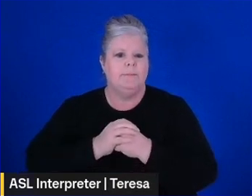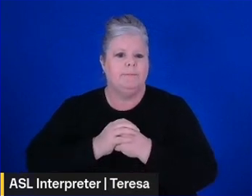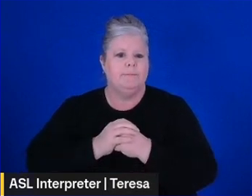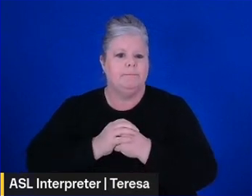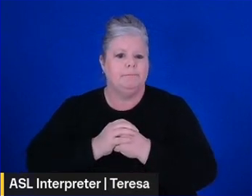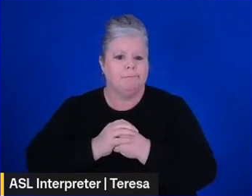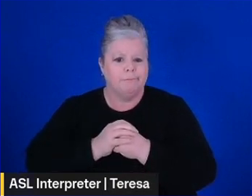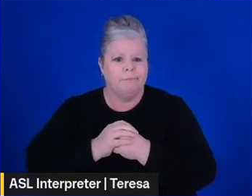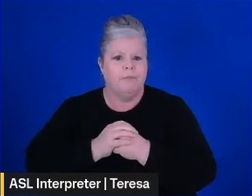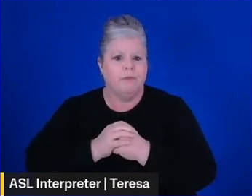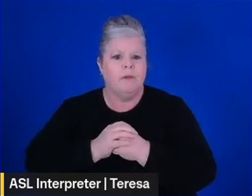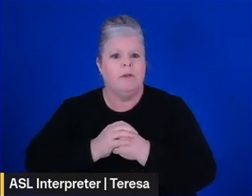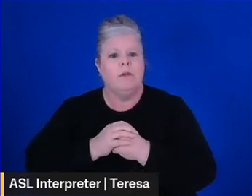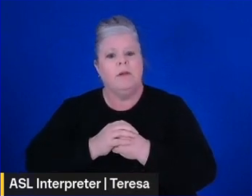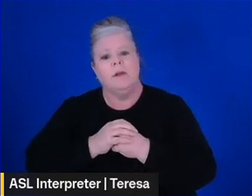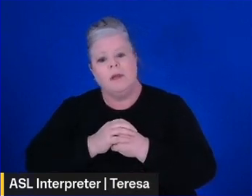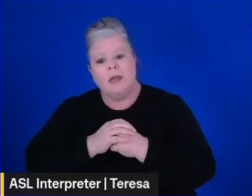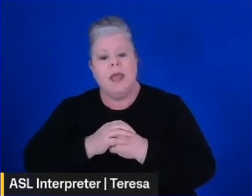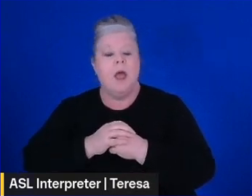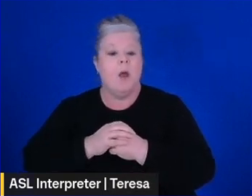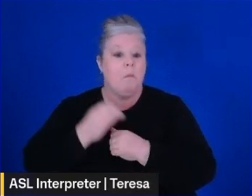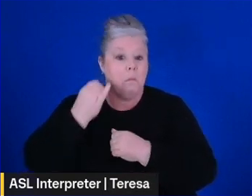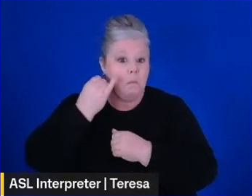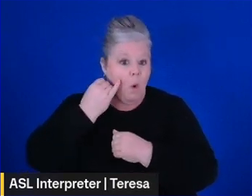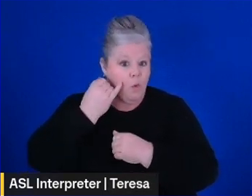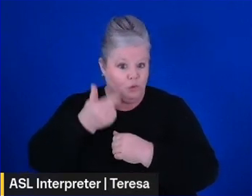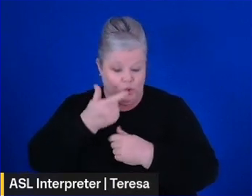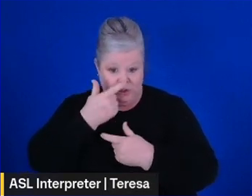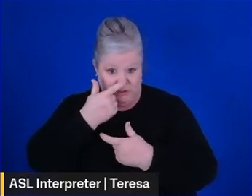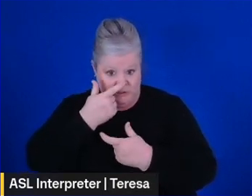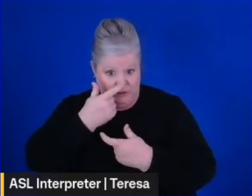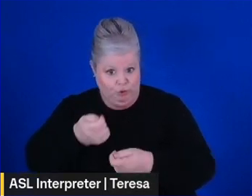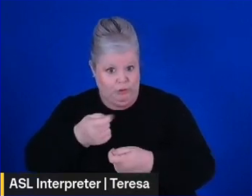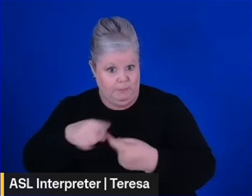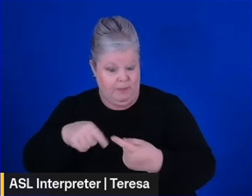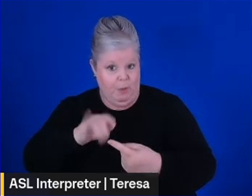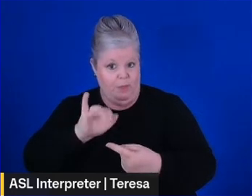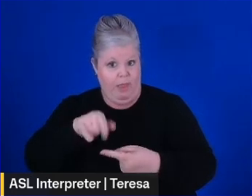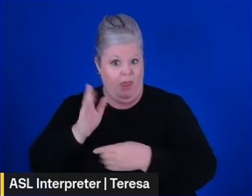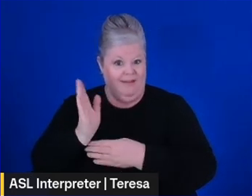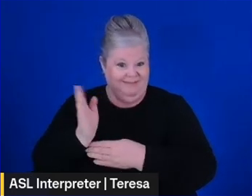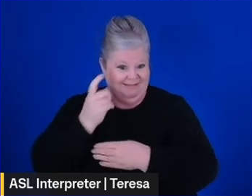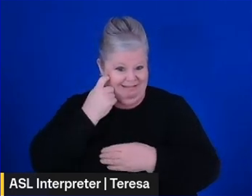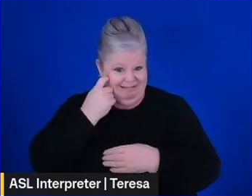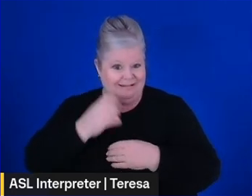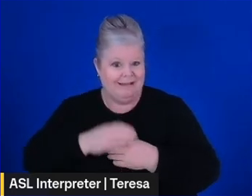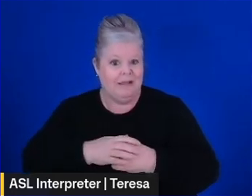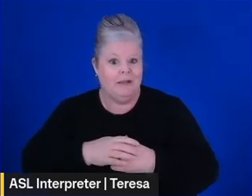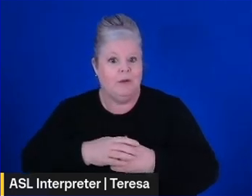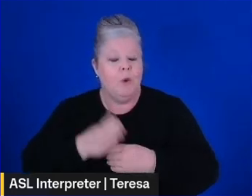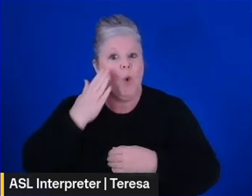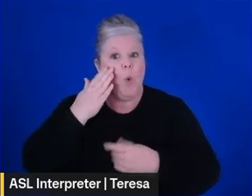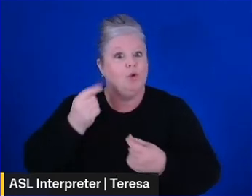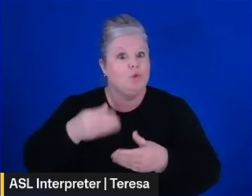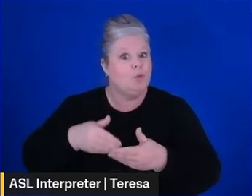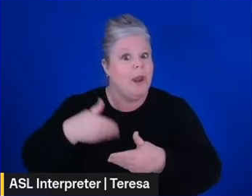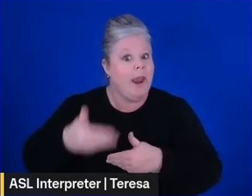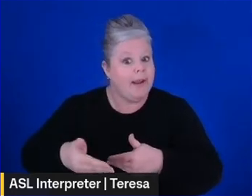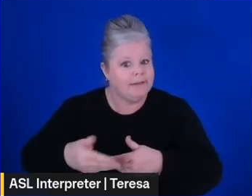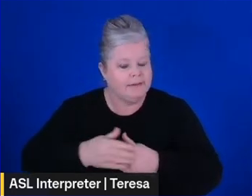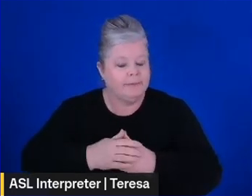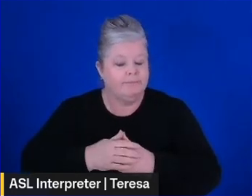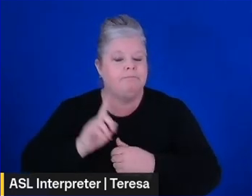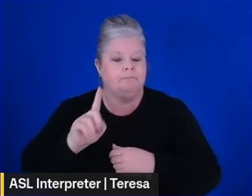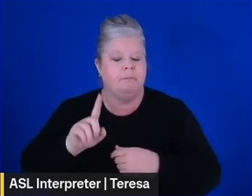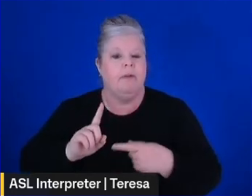if you are interested by this, here are your next steps. So the first step